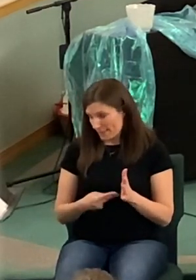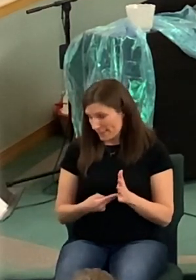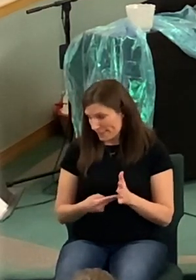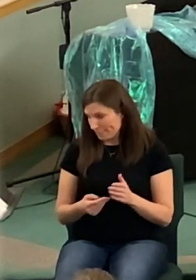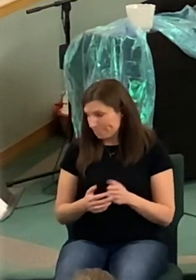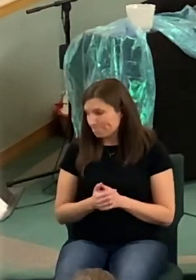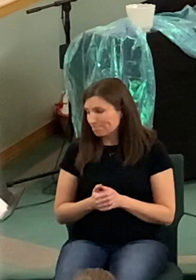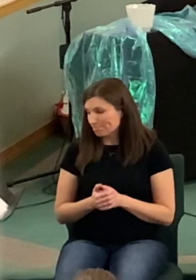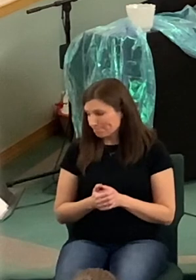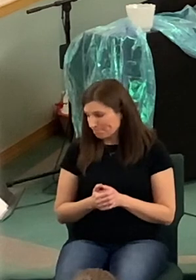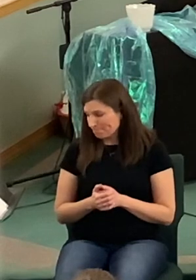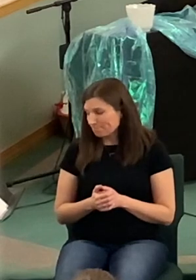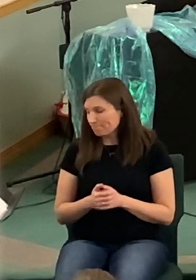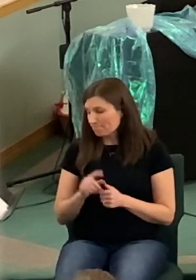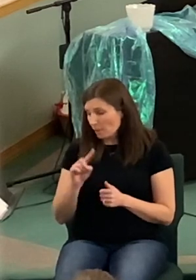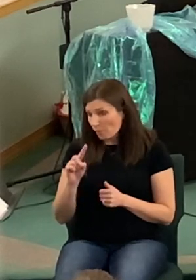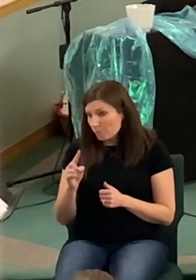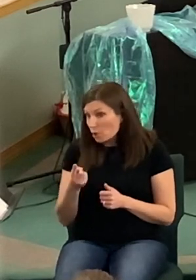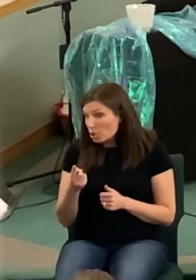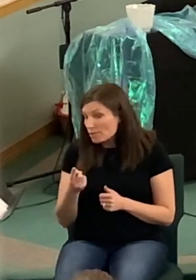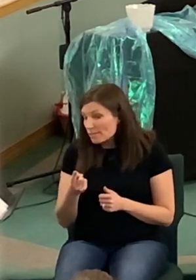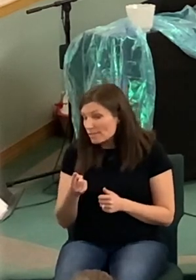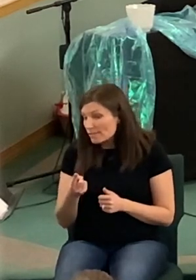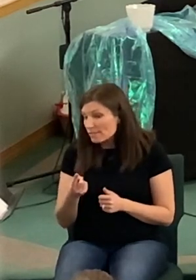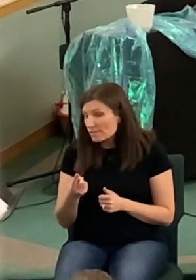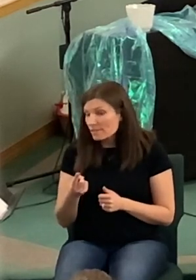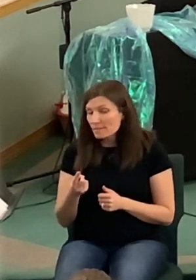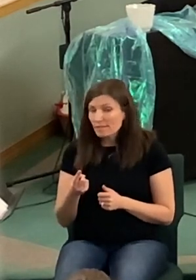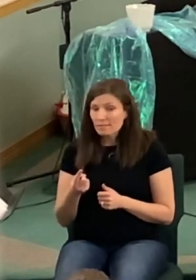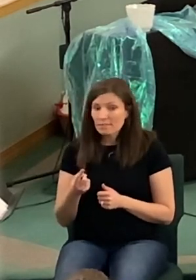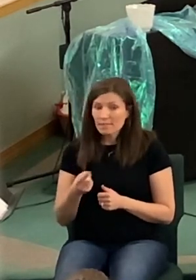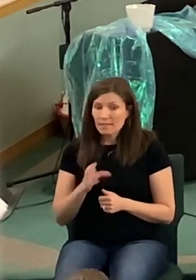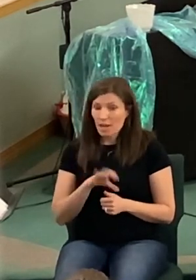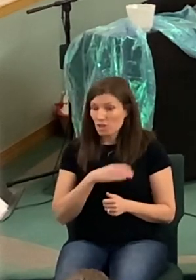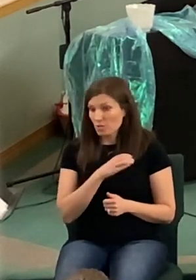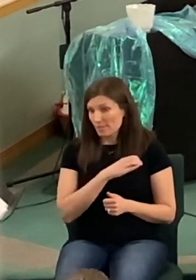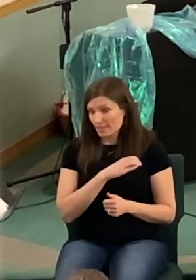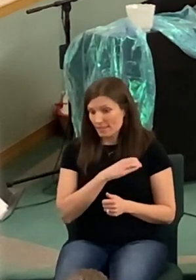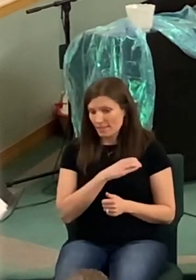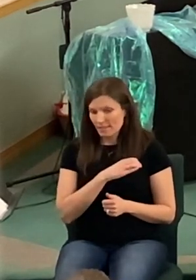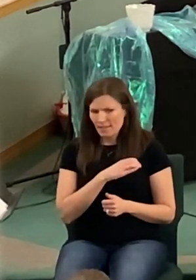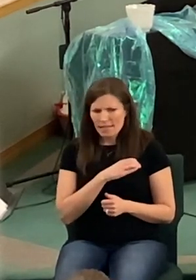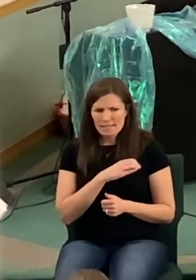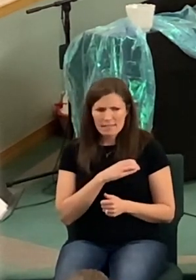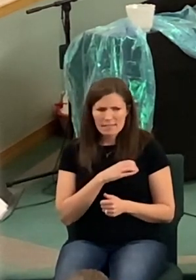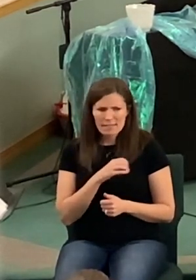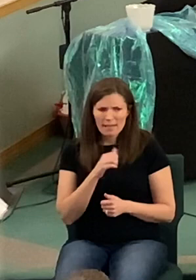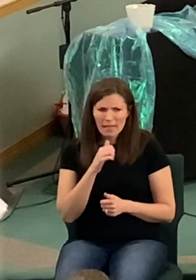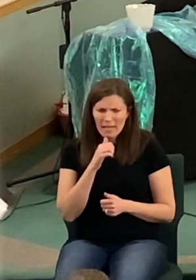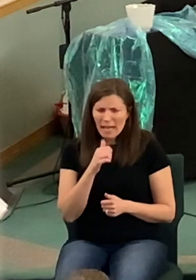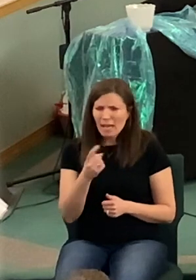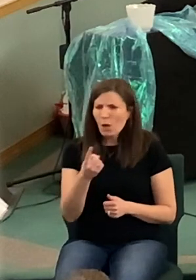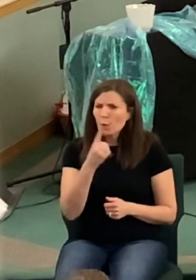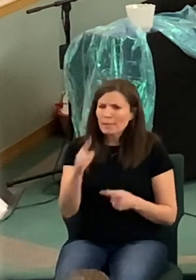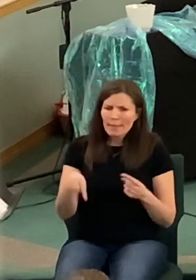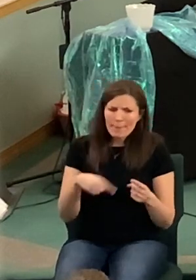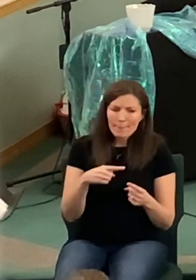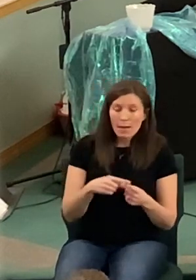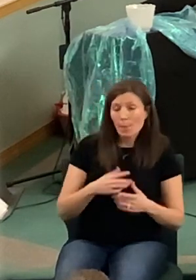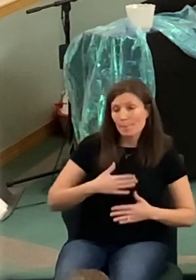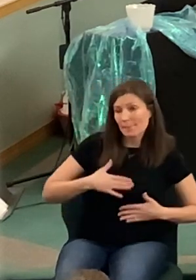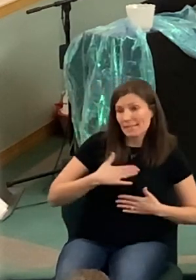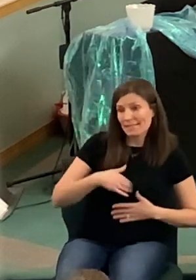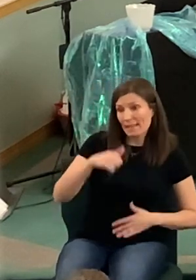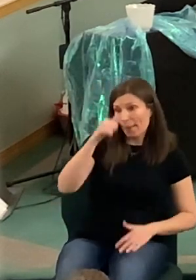And the first characteristic is that it's not supposed to be something merely focused on pleasing men.